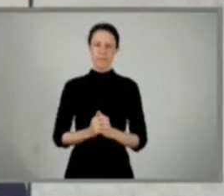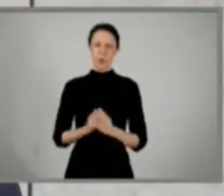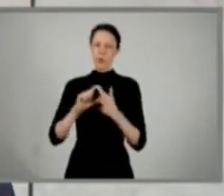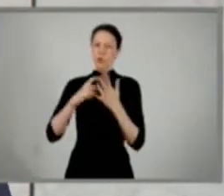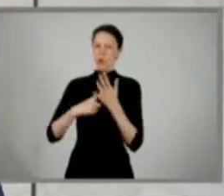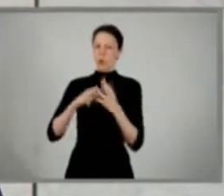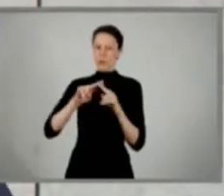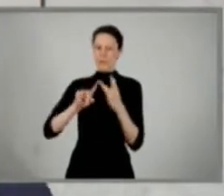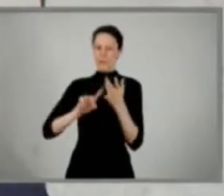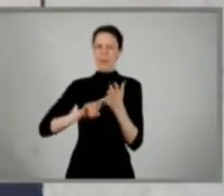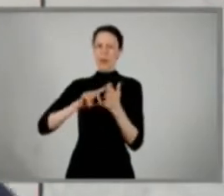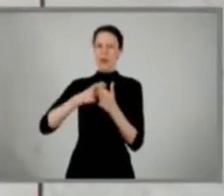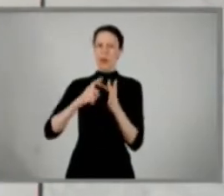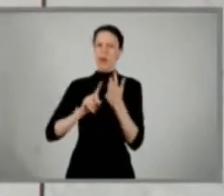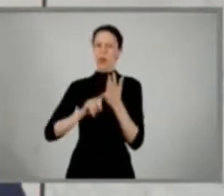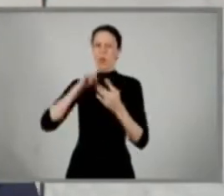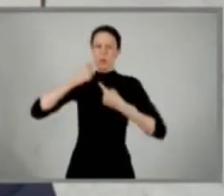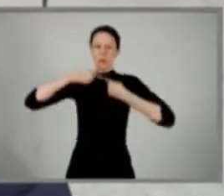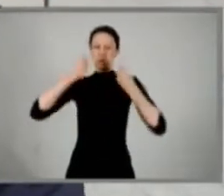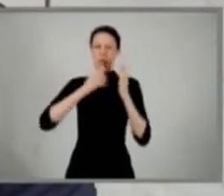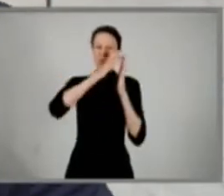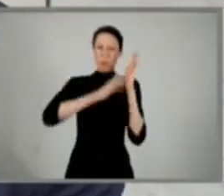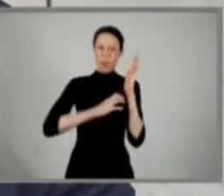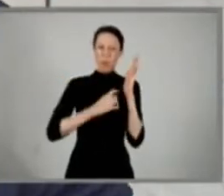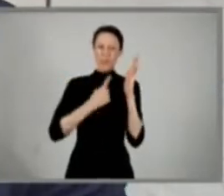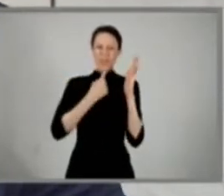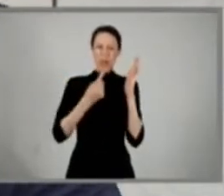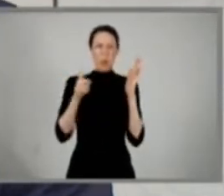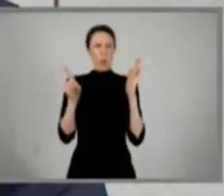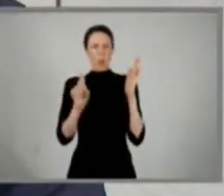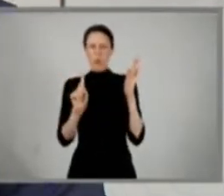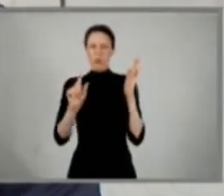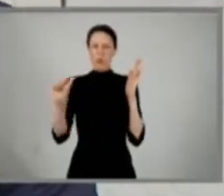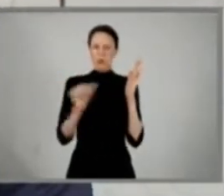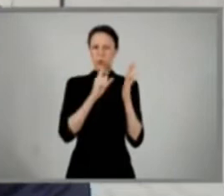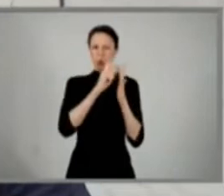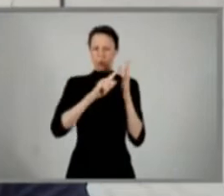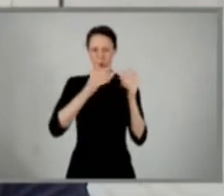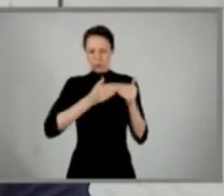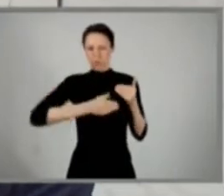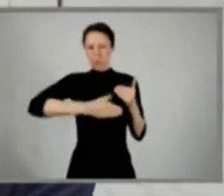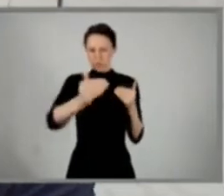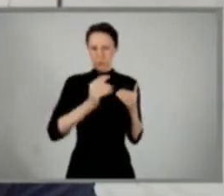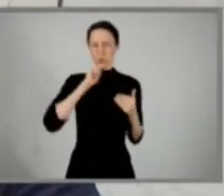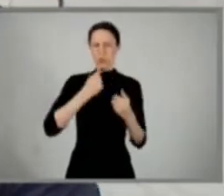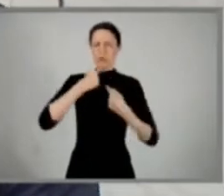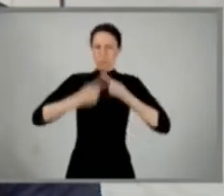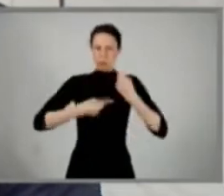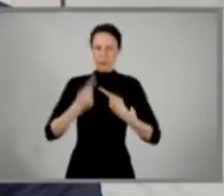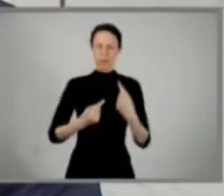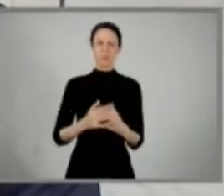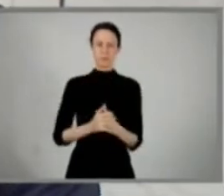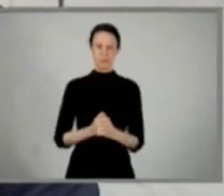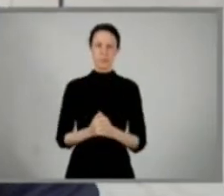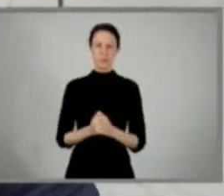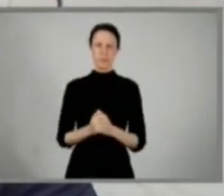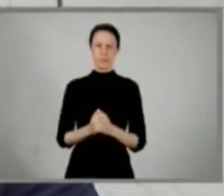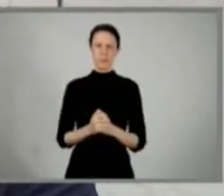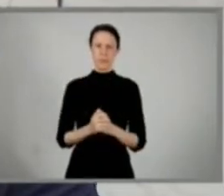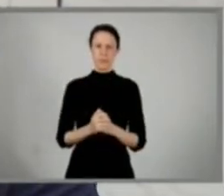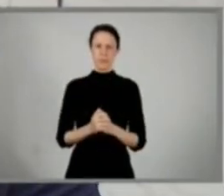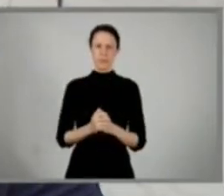detail. Also today, the national vaccination policy of the Commonwealth was endorsed by the National Cabinet today. Not just noted, they were keen to